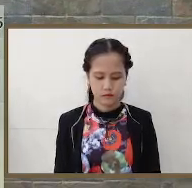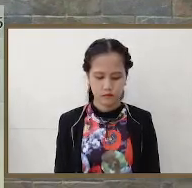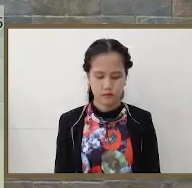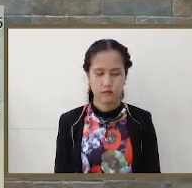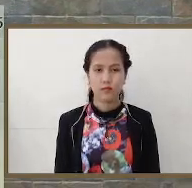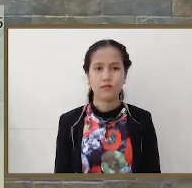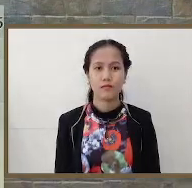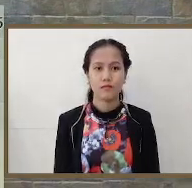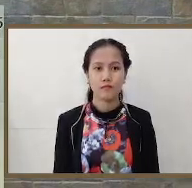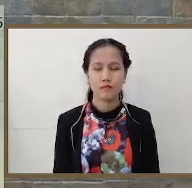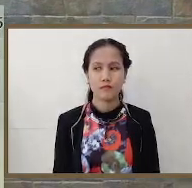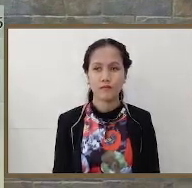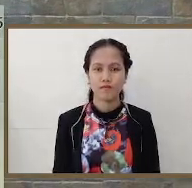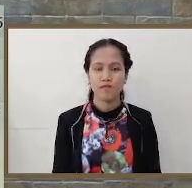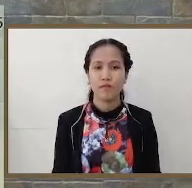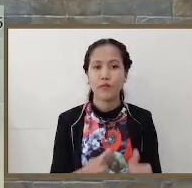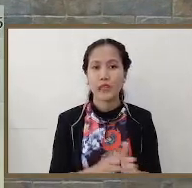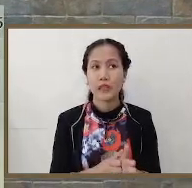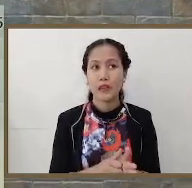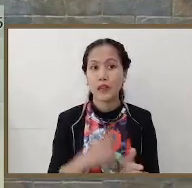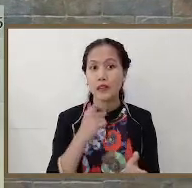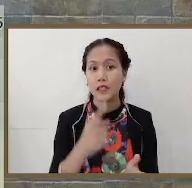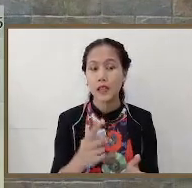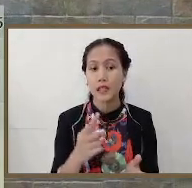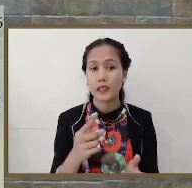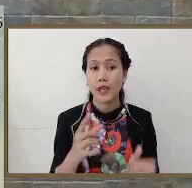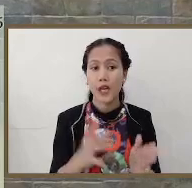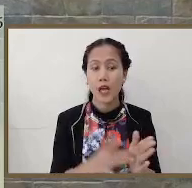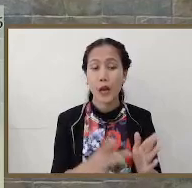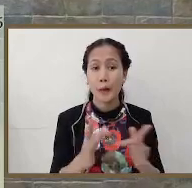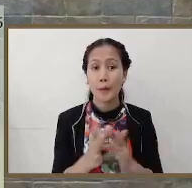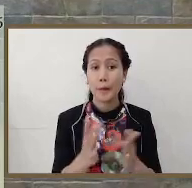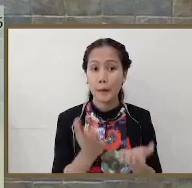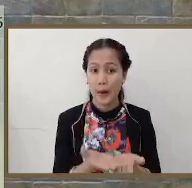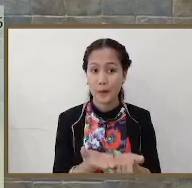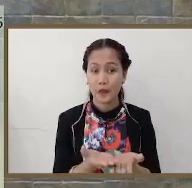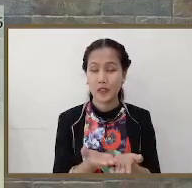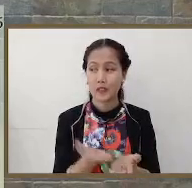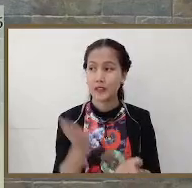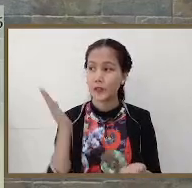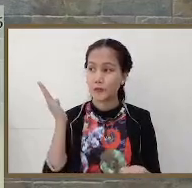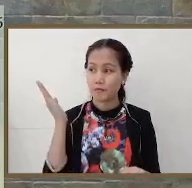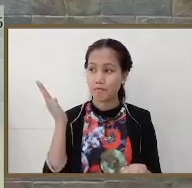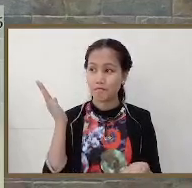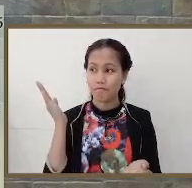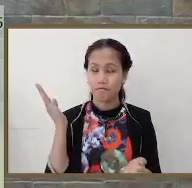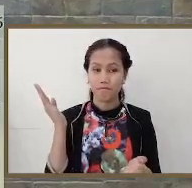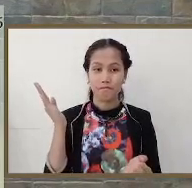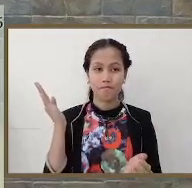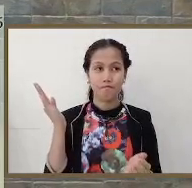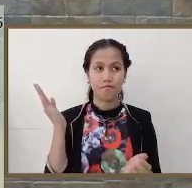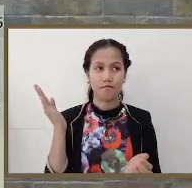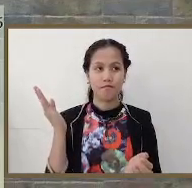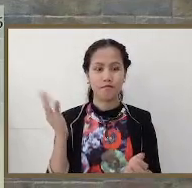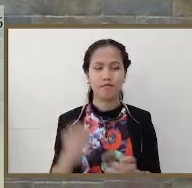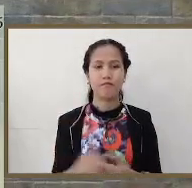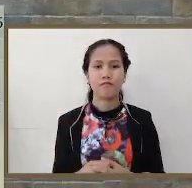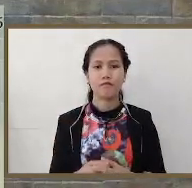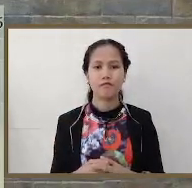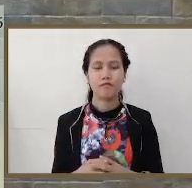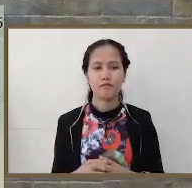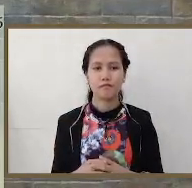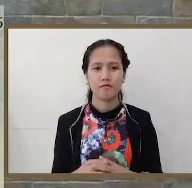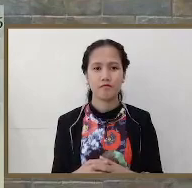Naintindihan po ba natin yan? Sabi ng Biblia, there remaineth no more sacrifice